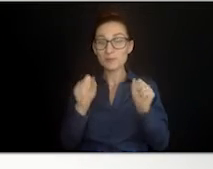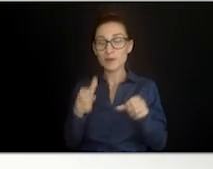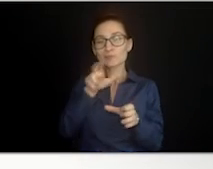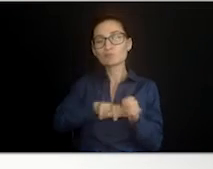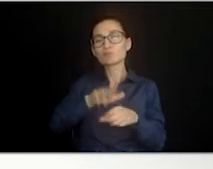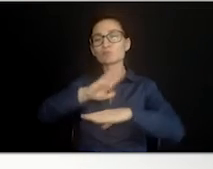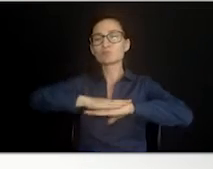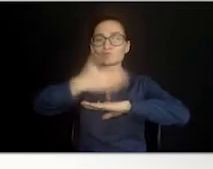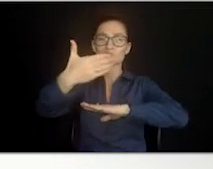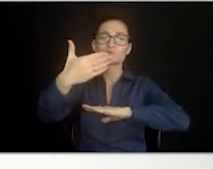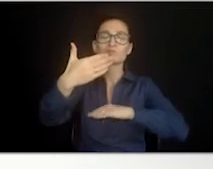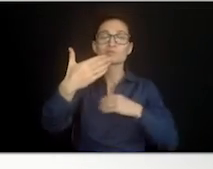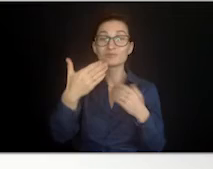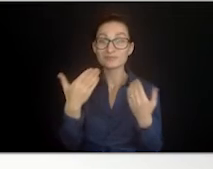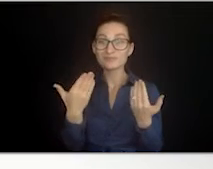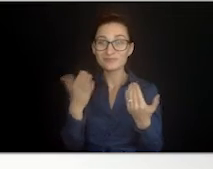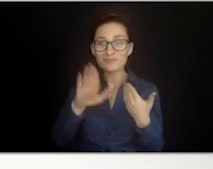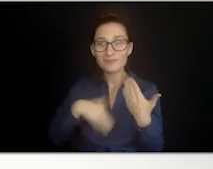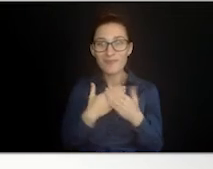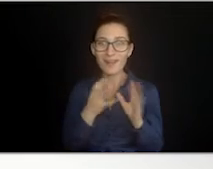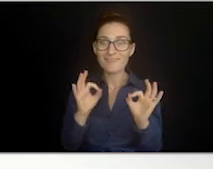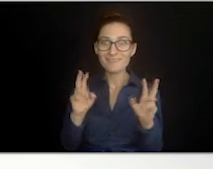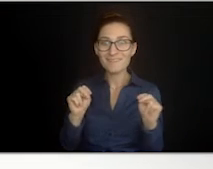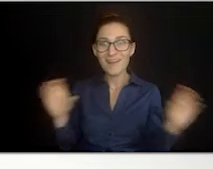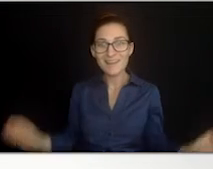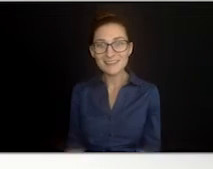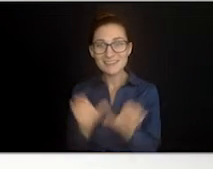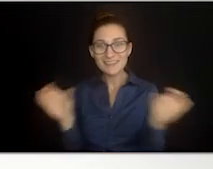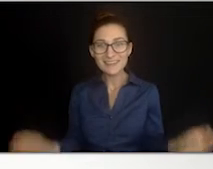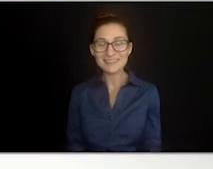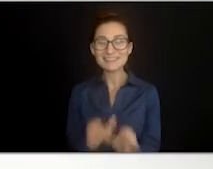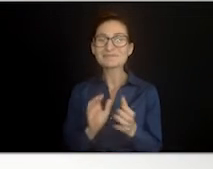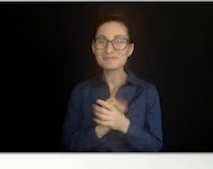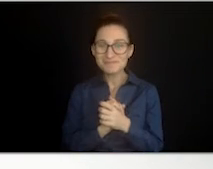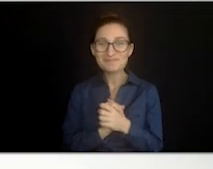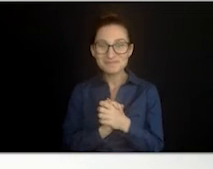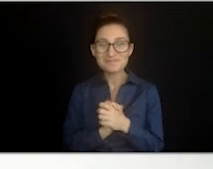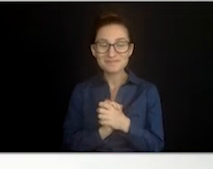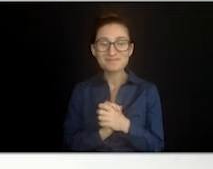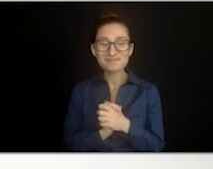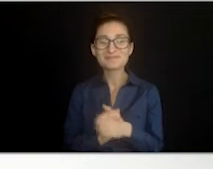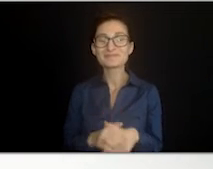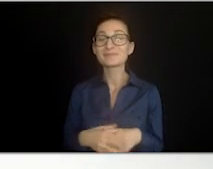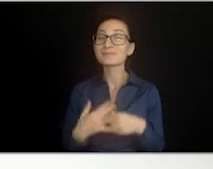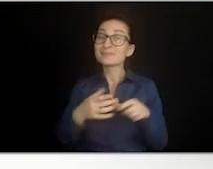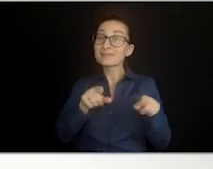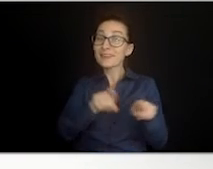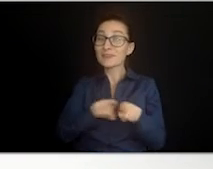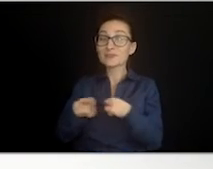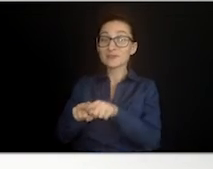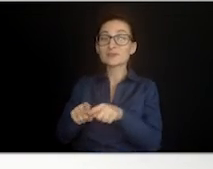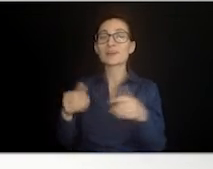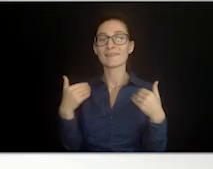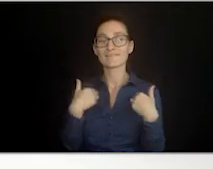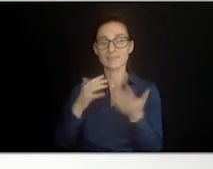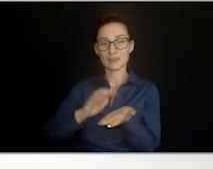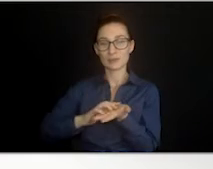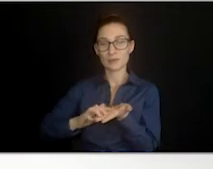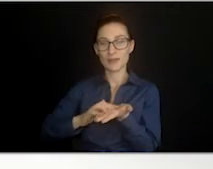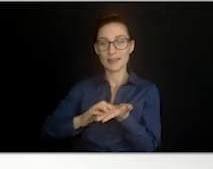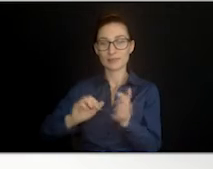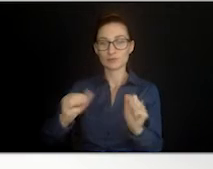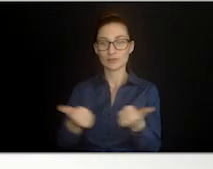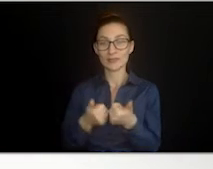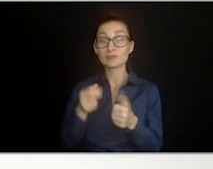fun things, and we have activities for the kids. And then we also do a Braille Challenge, which is a